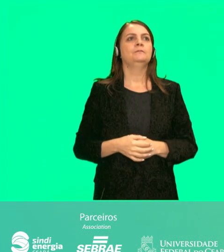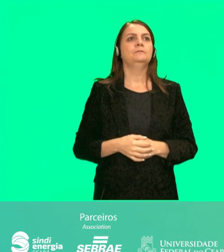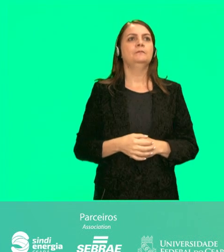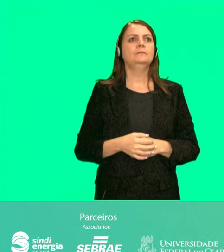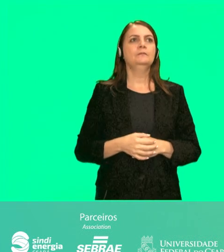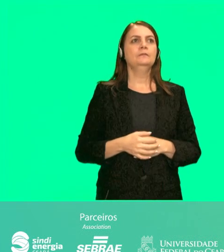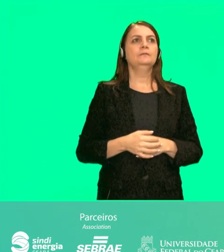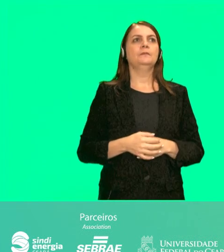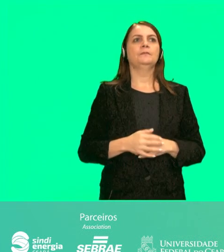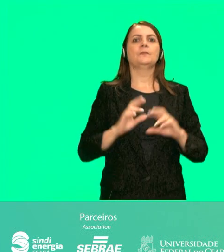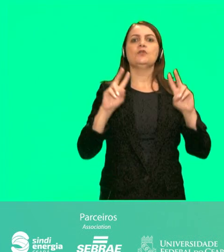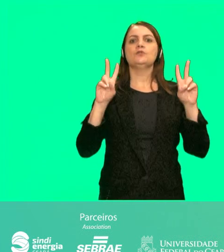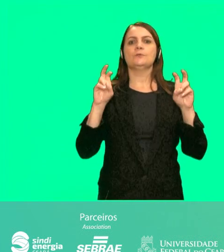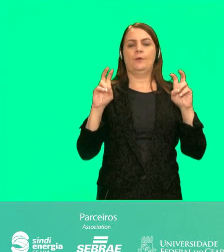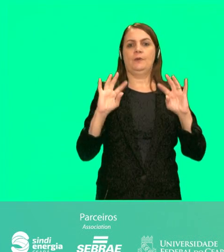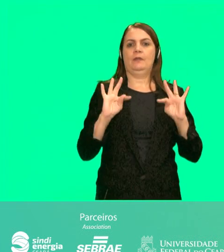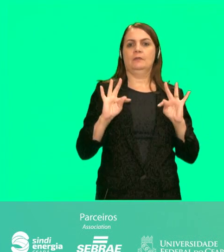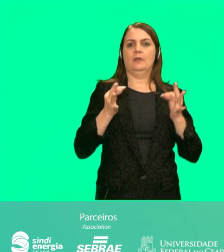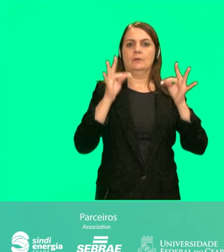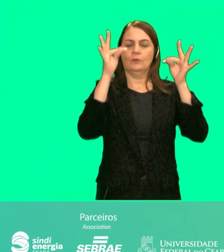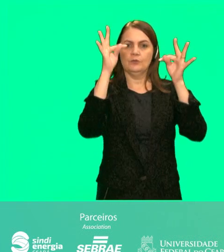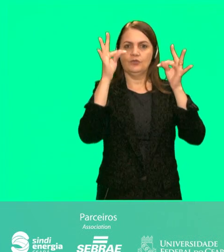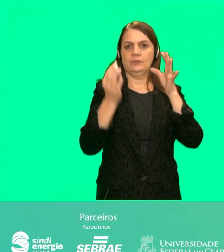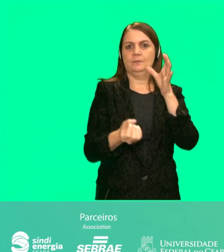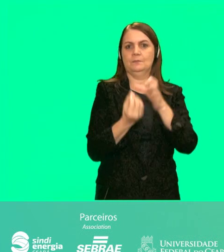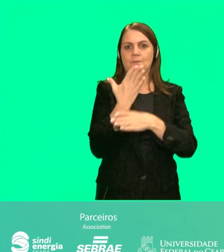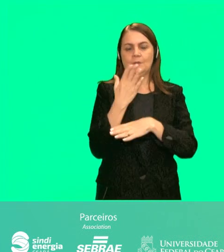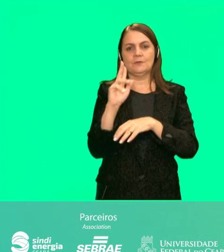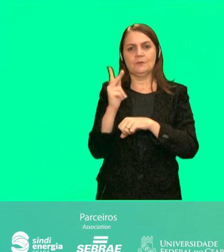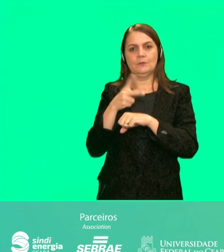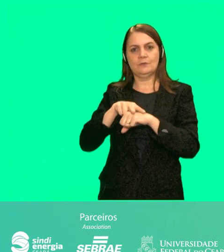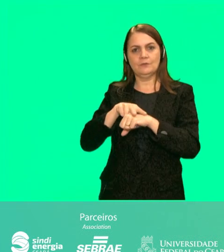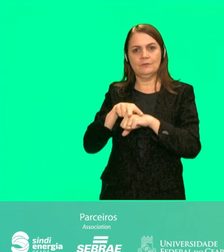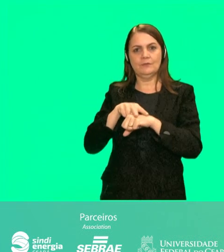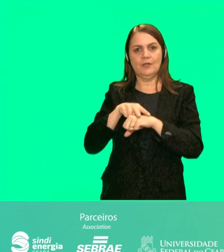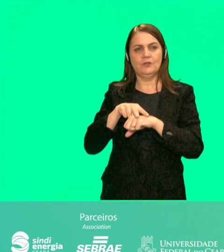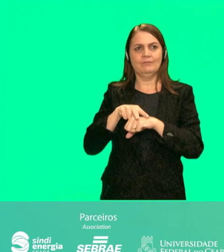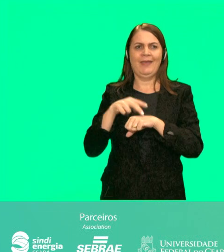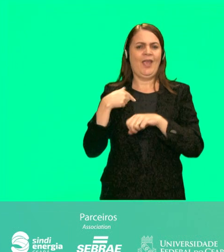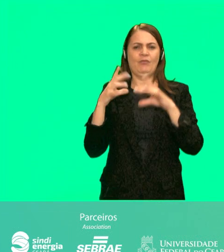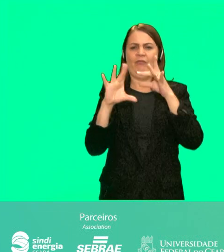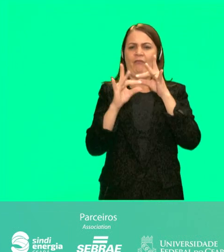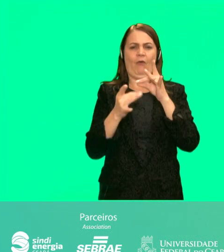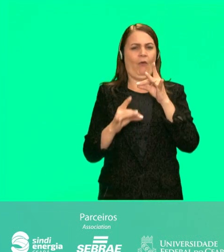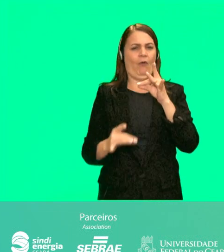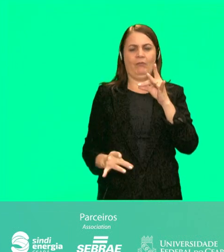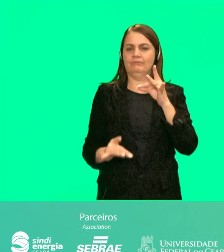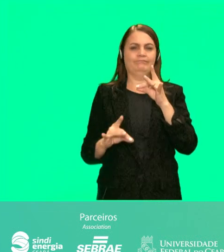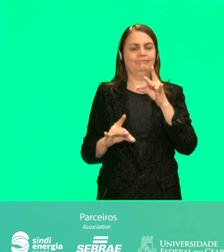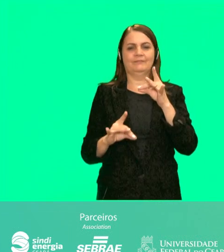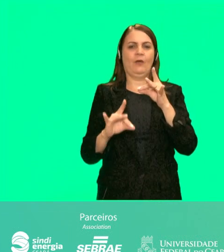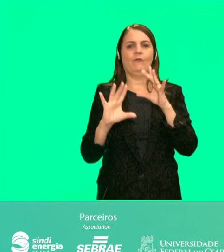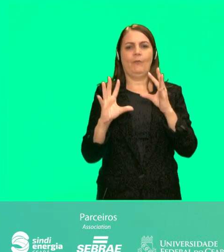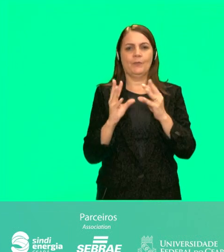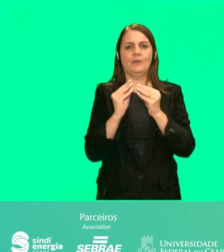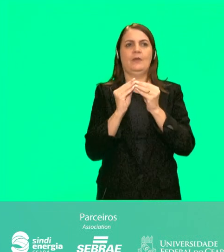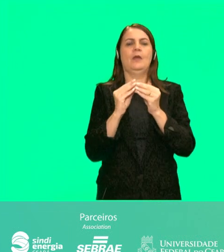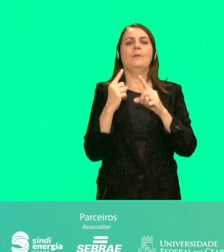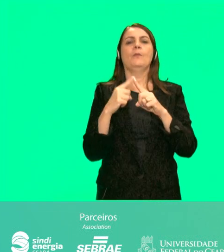Now, talking a little bit about our green hydrogen technology, production technology, I'm not going to.